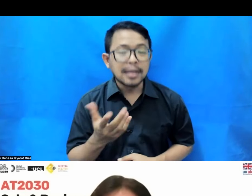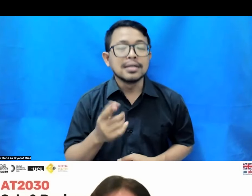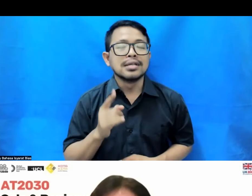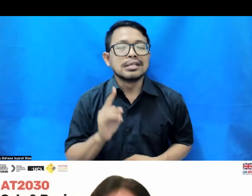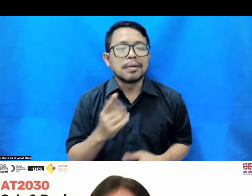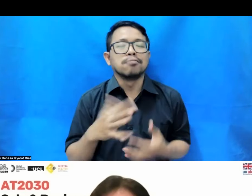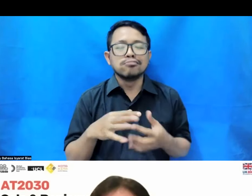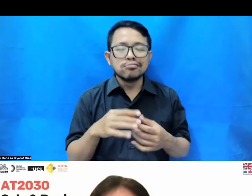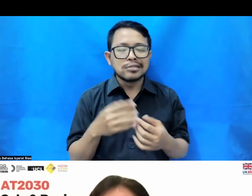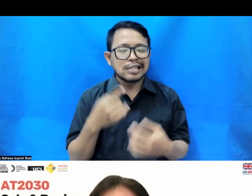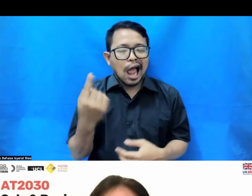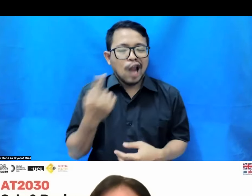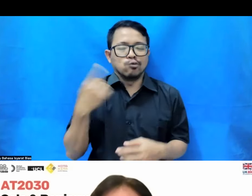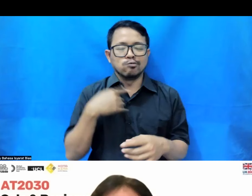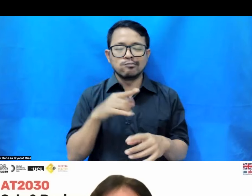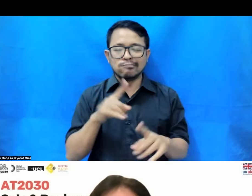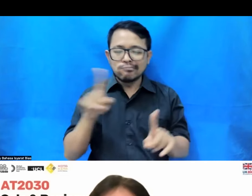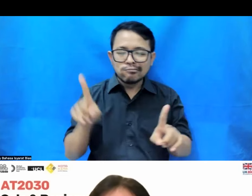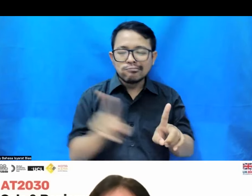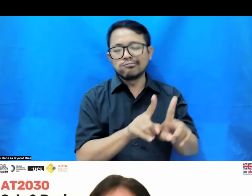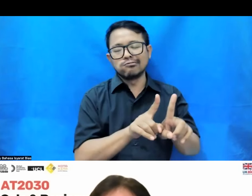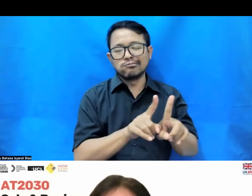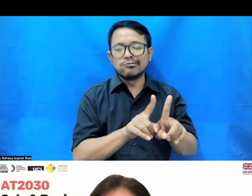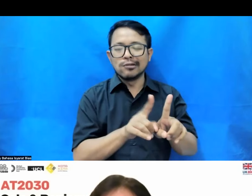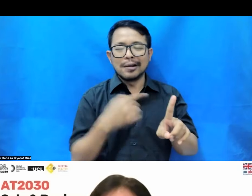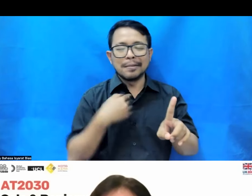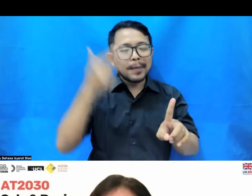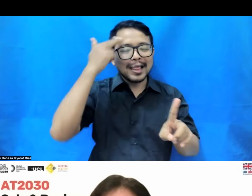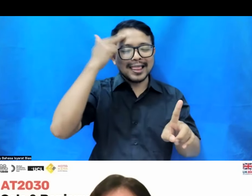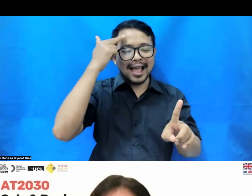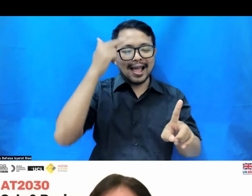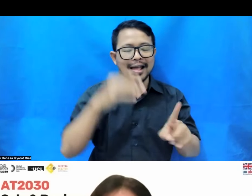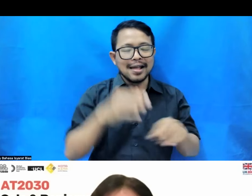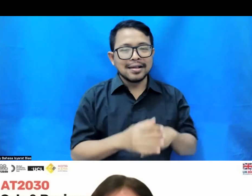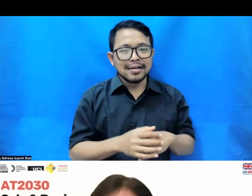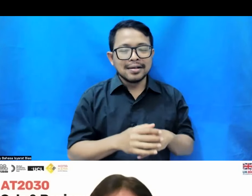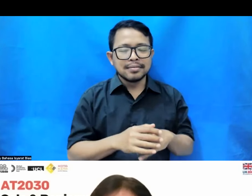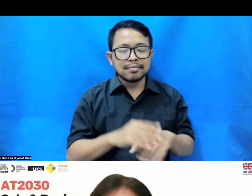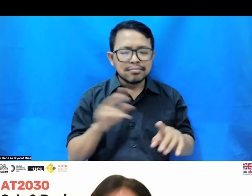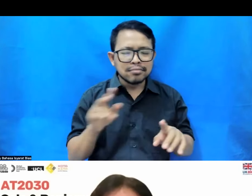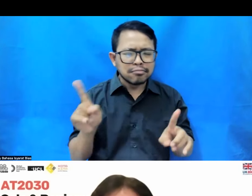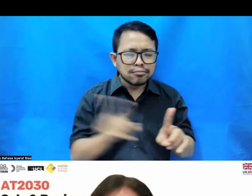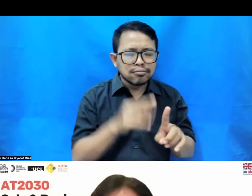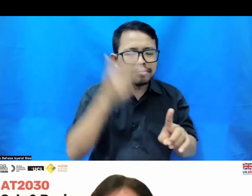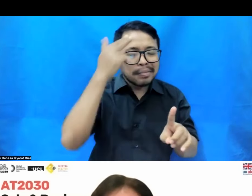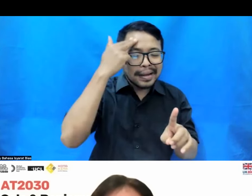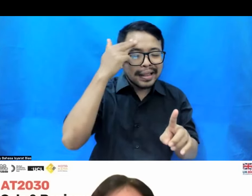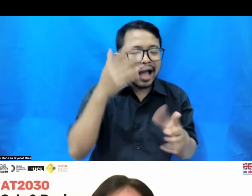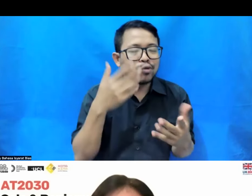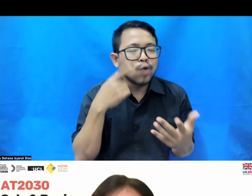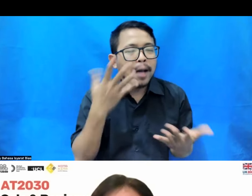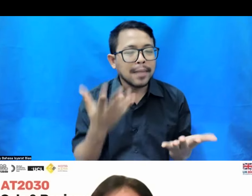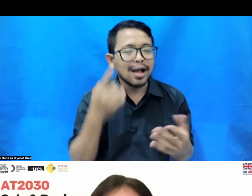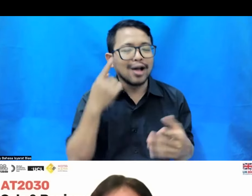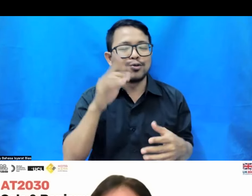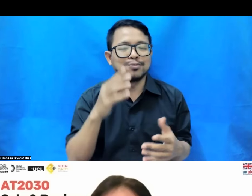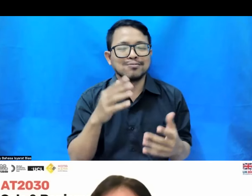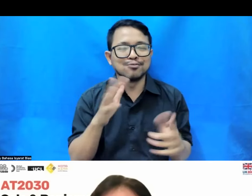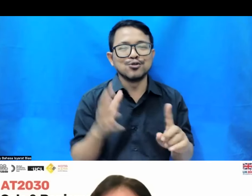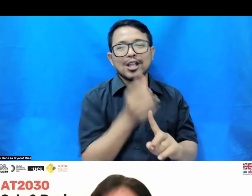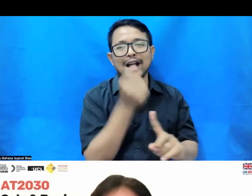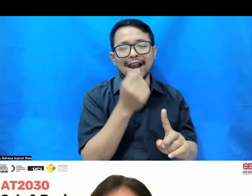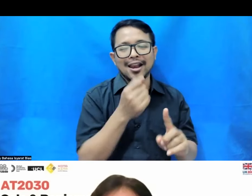who has constantly assisted us here in the city government in implementing our